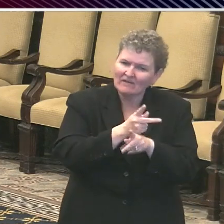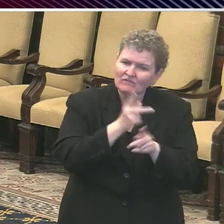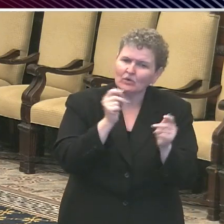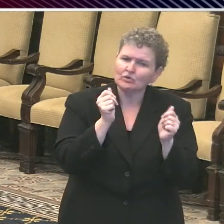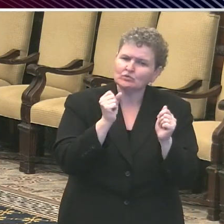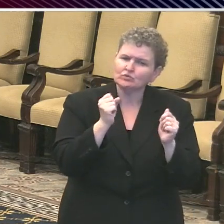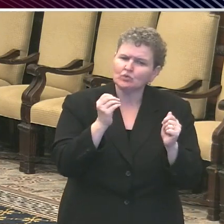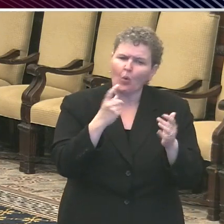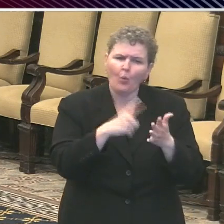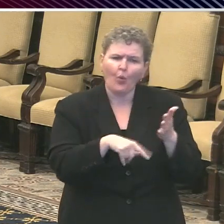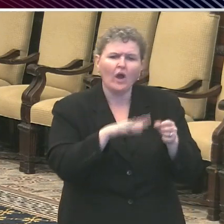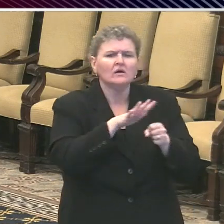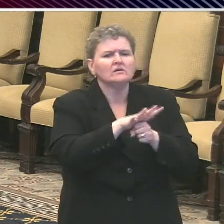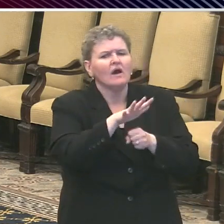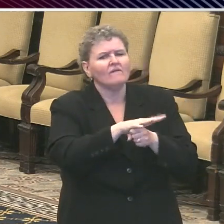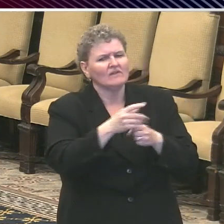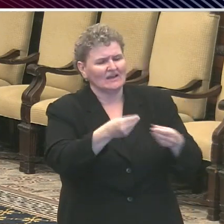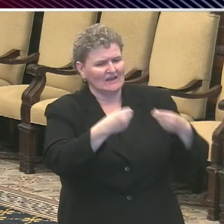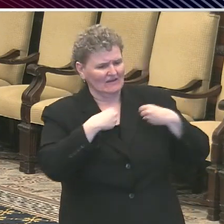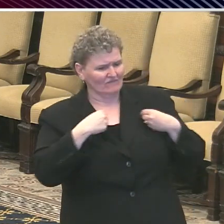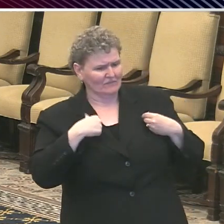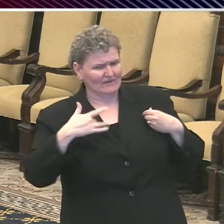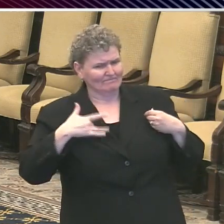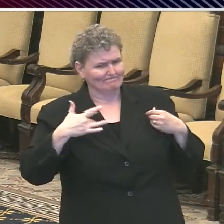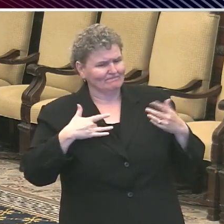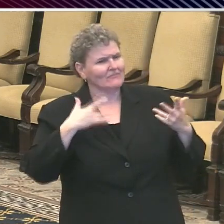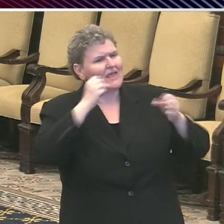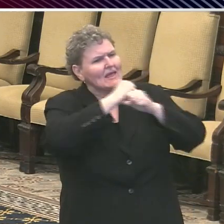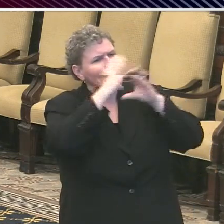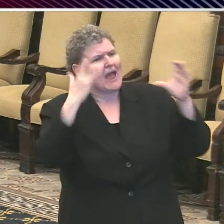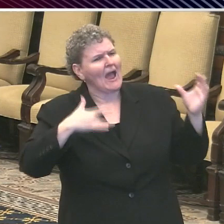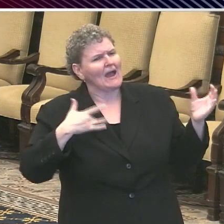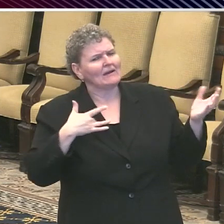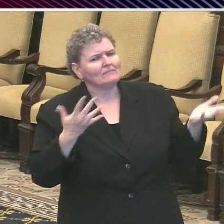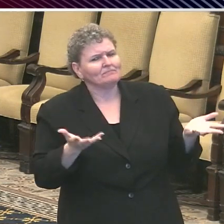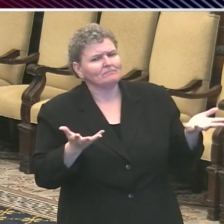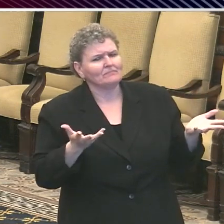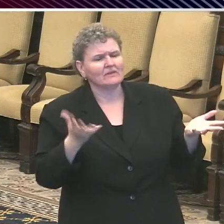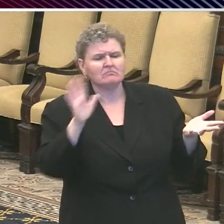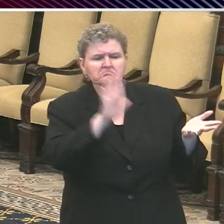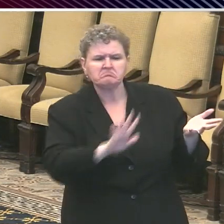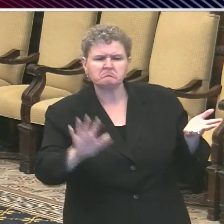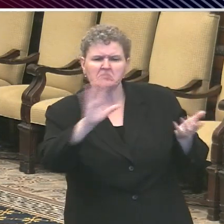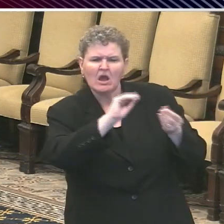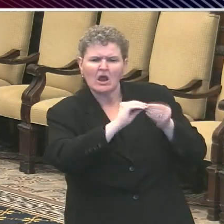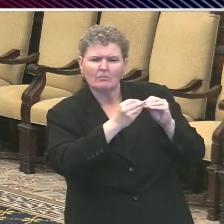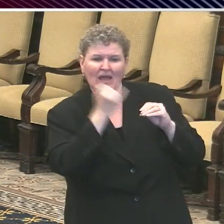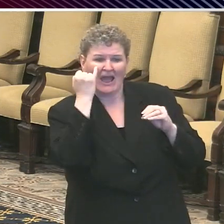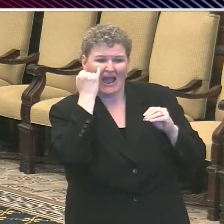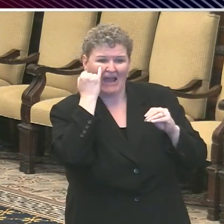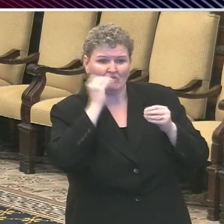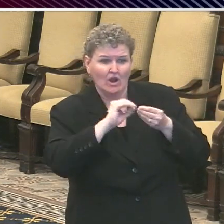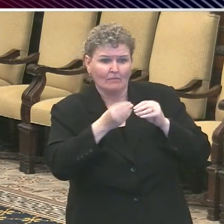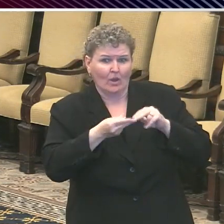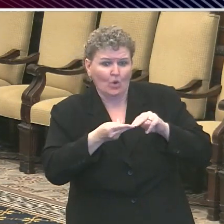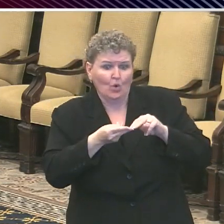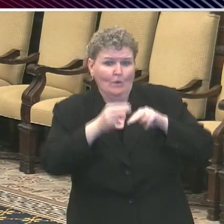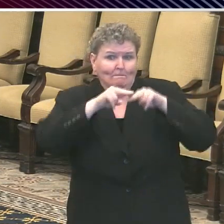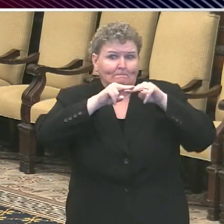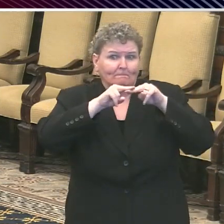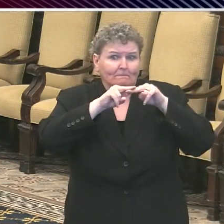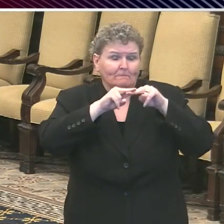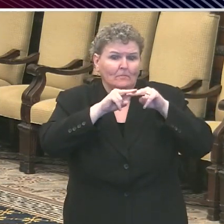an uptick? I mean, could you give us a sense in terms of maybe a ballpark number that if we did have an uptick, that would give you pause? I